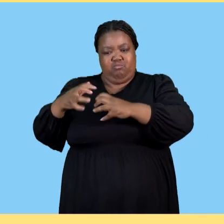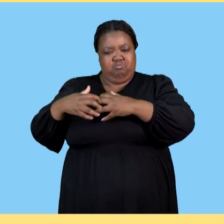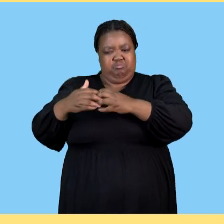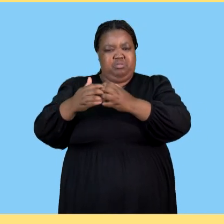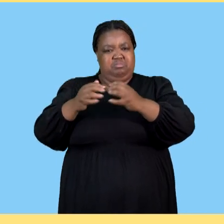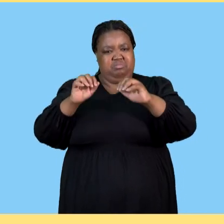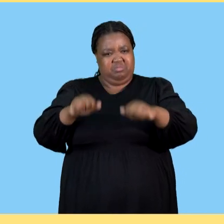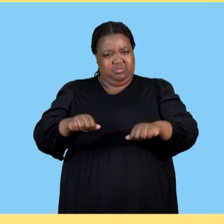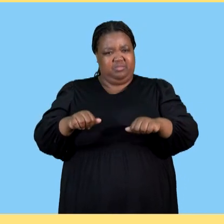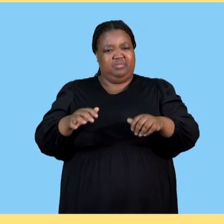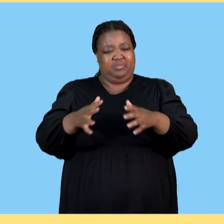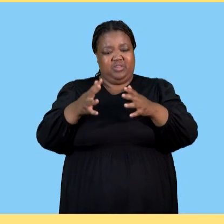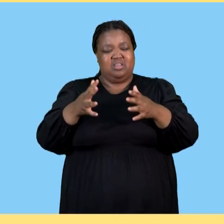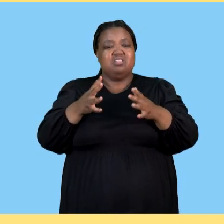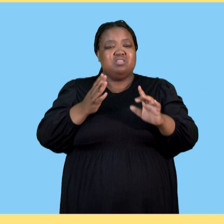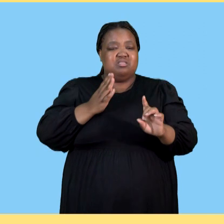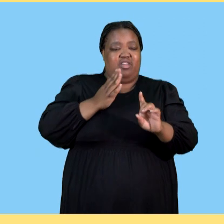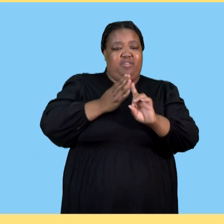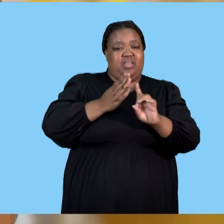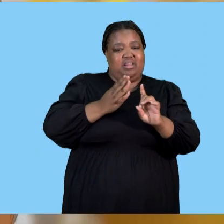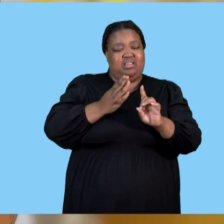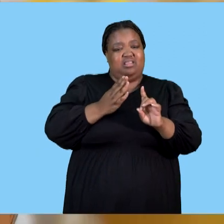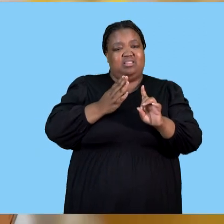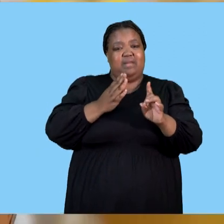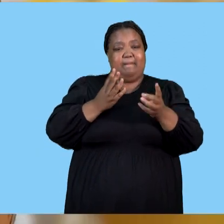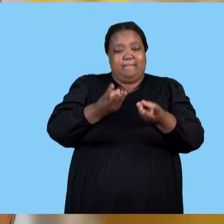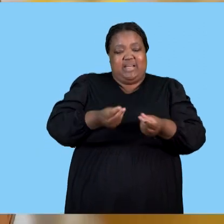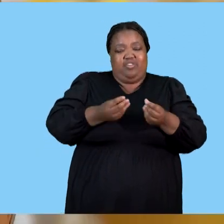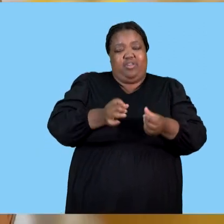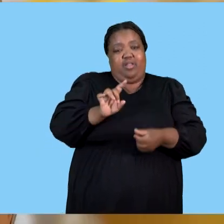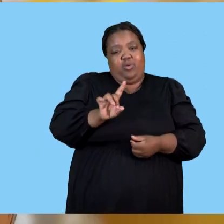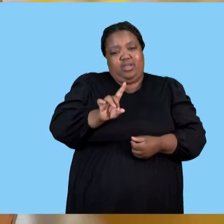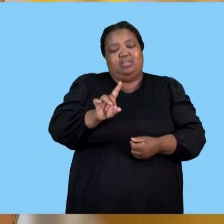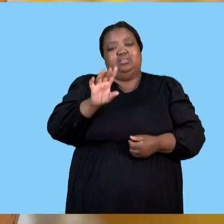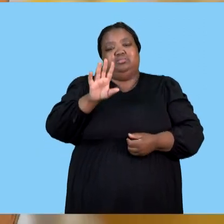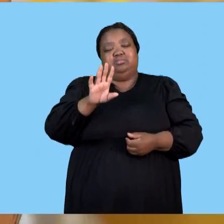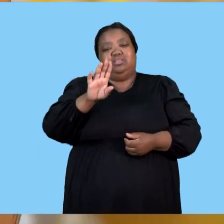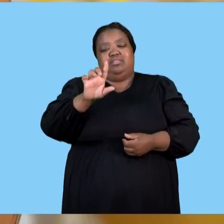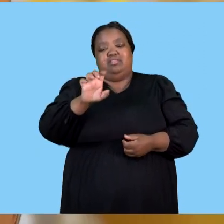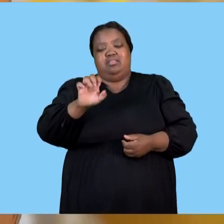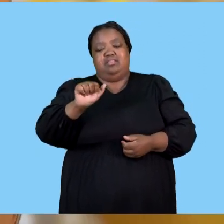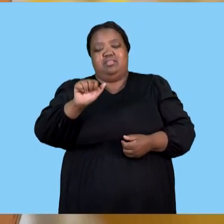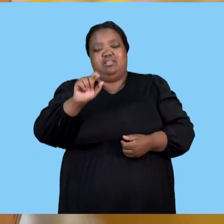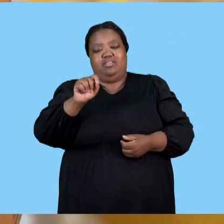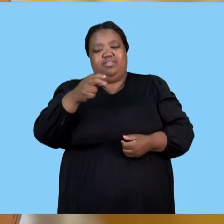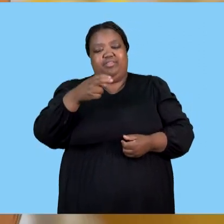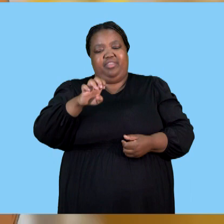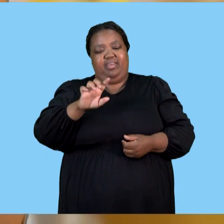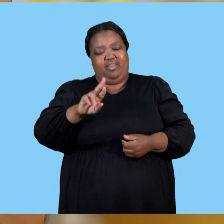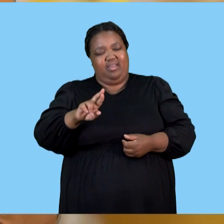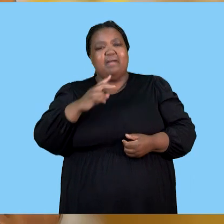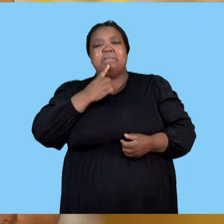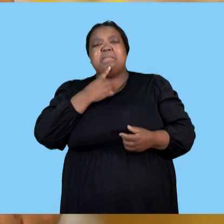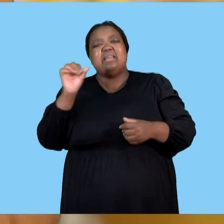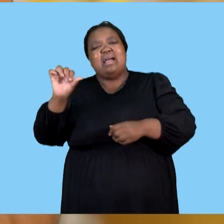remember? And the direct material is the leather. But there are indirect materials, such as